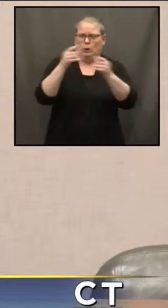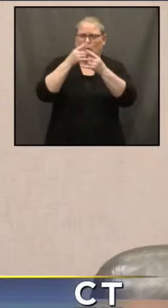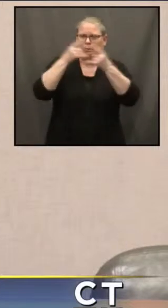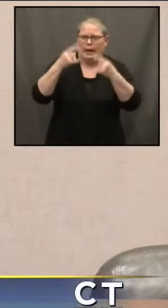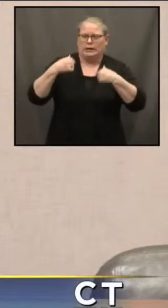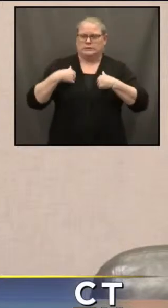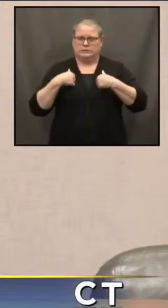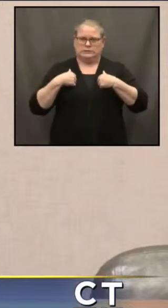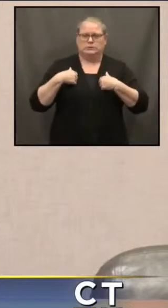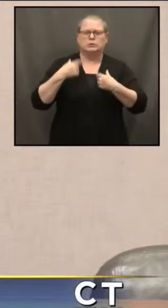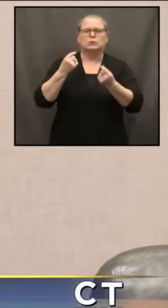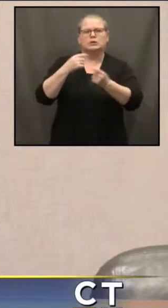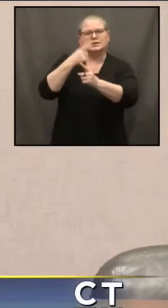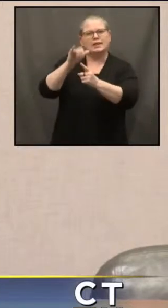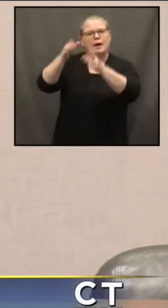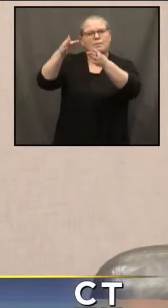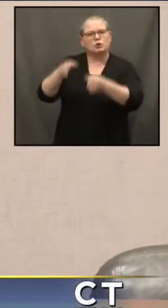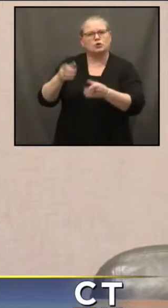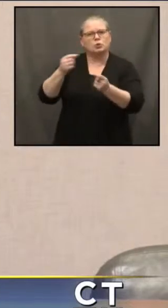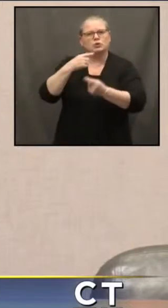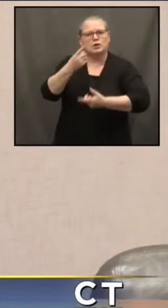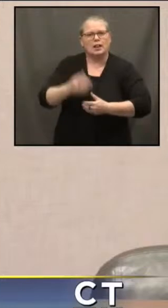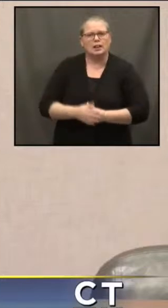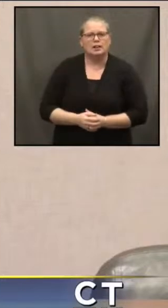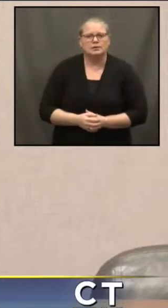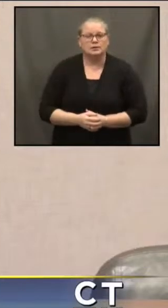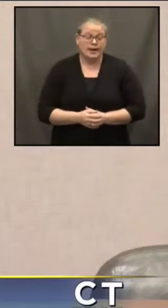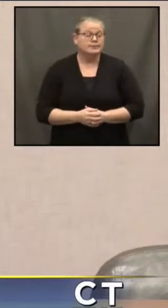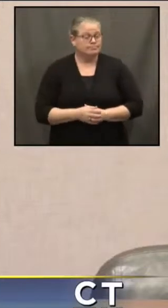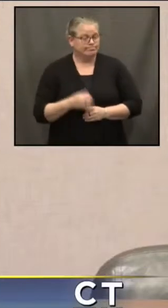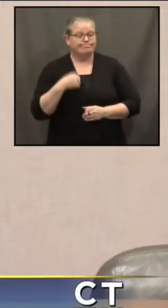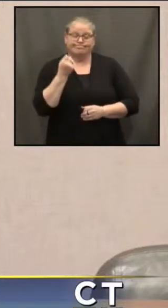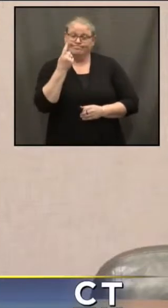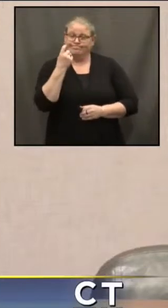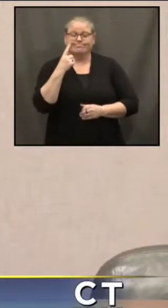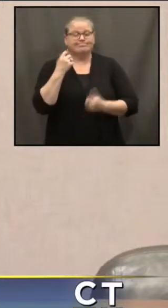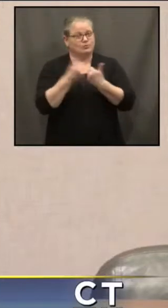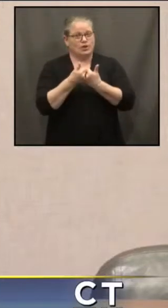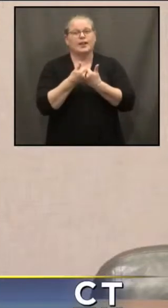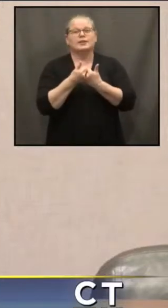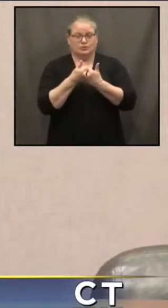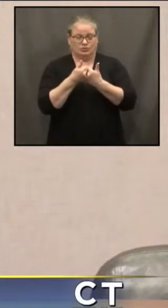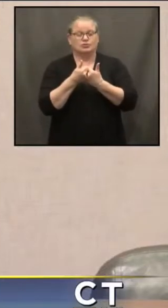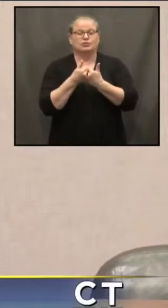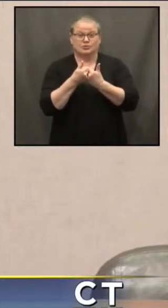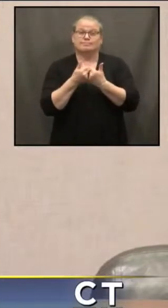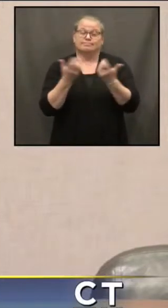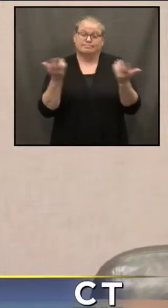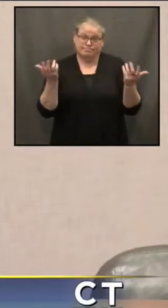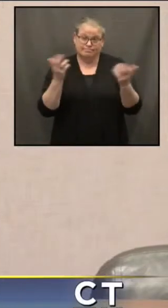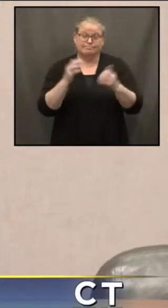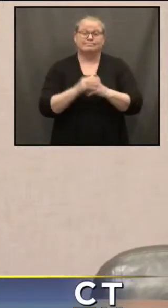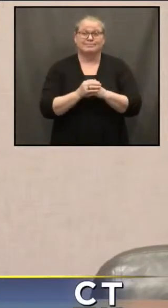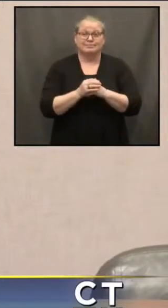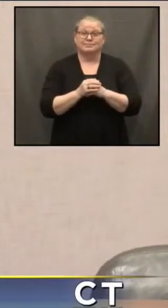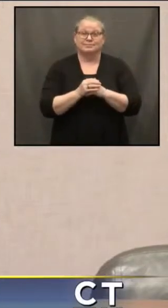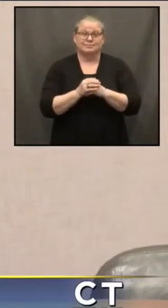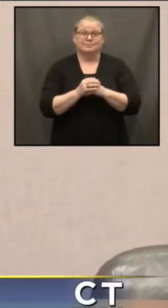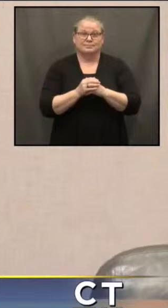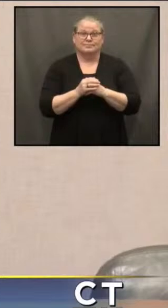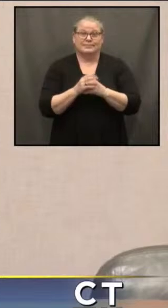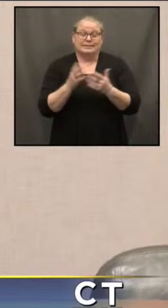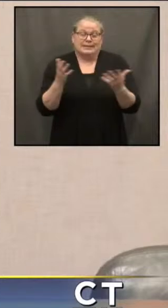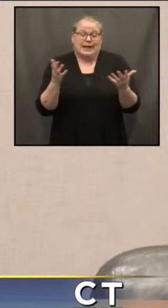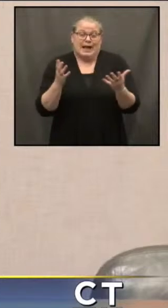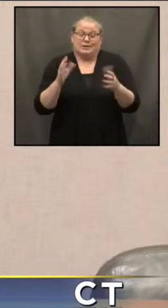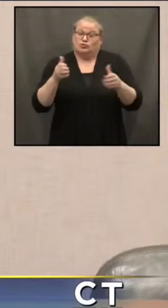that precaution? I understand that's a challenging situation, and at the end of the day, we can do